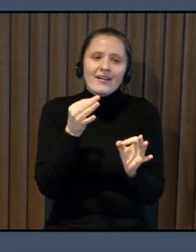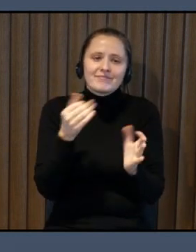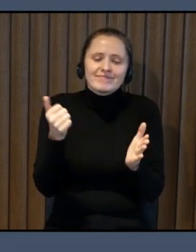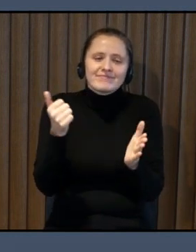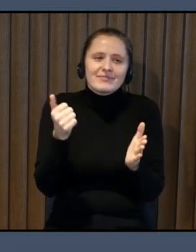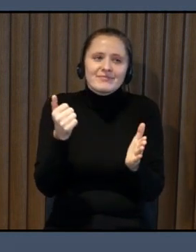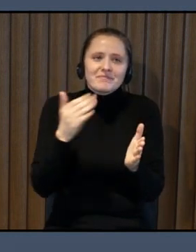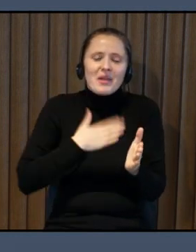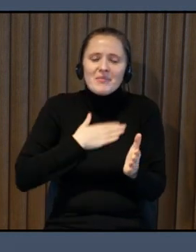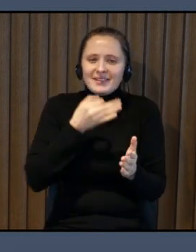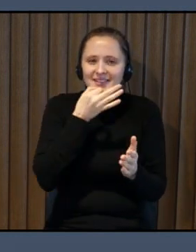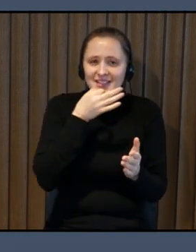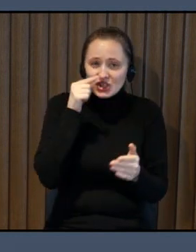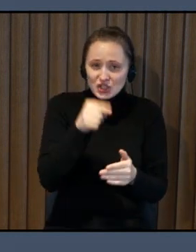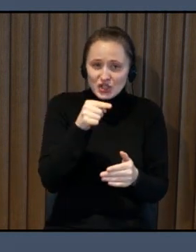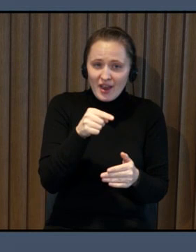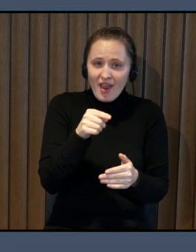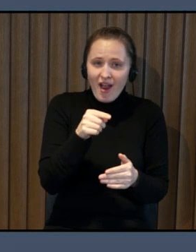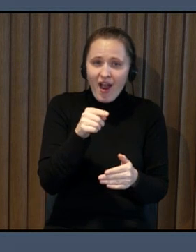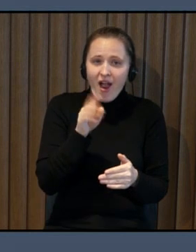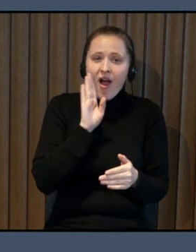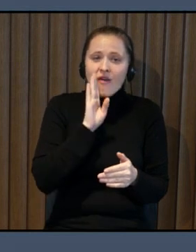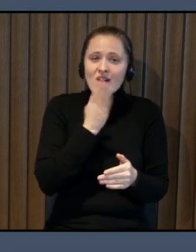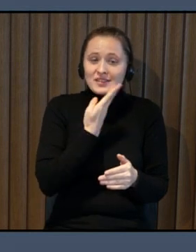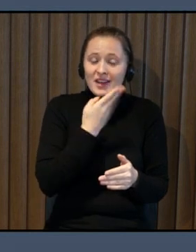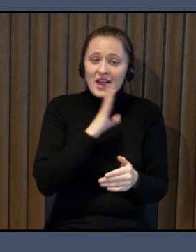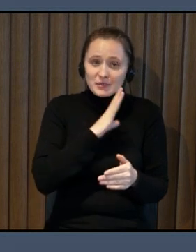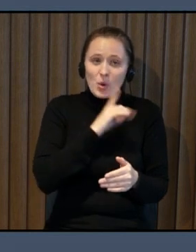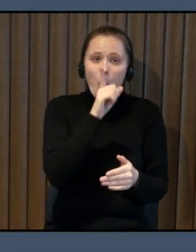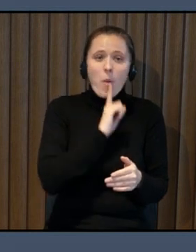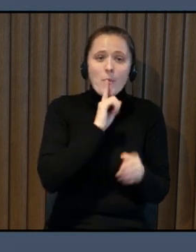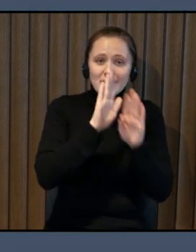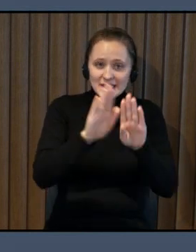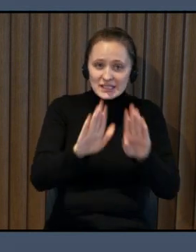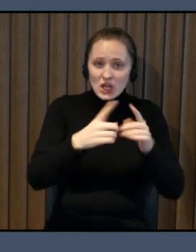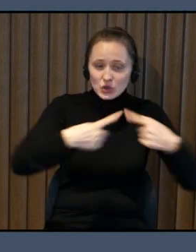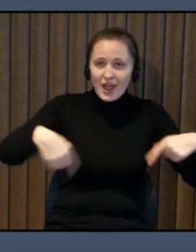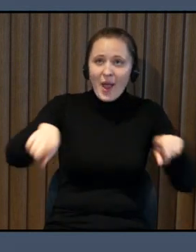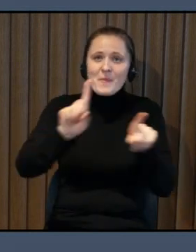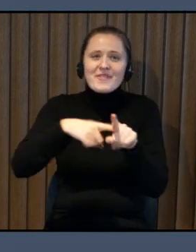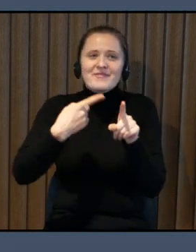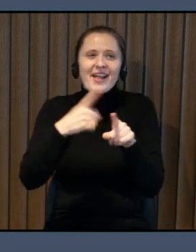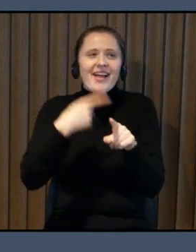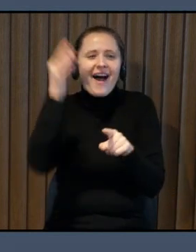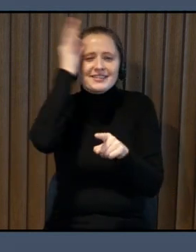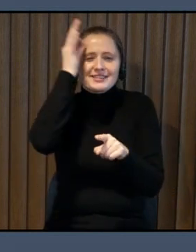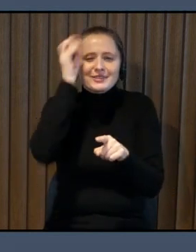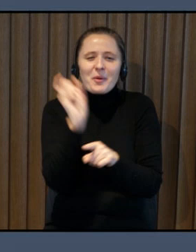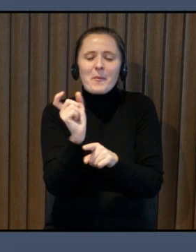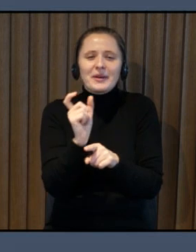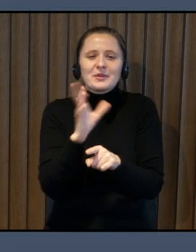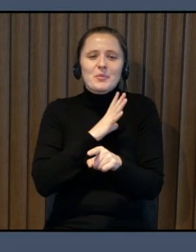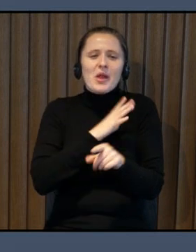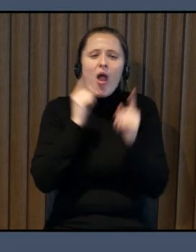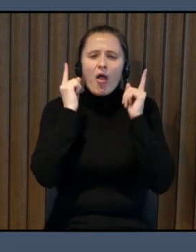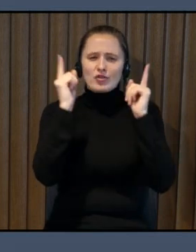really is very, very impressive. And I was visiting Liepāja